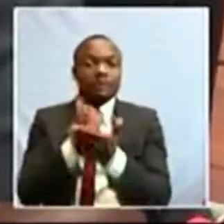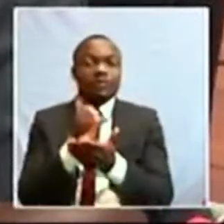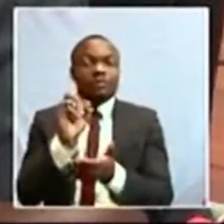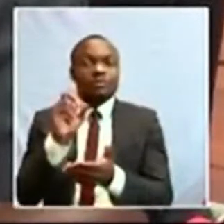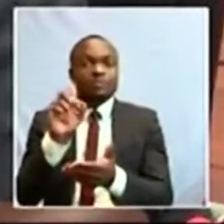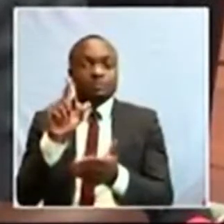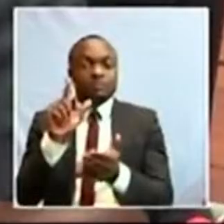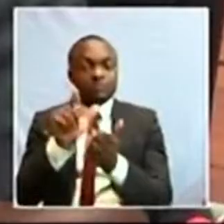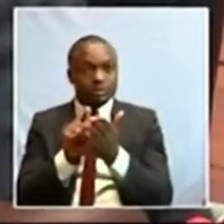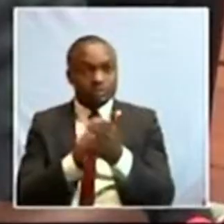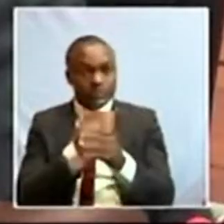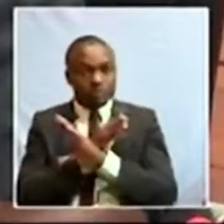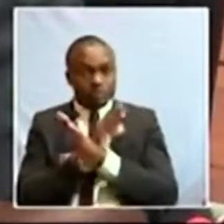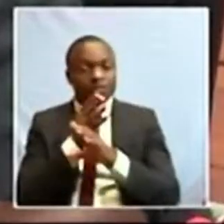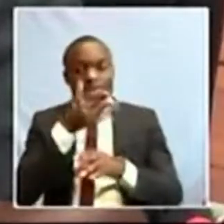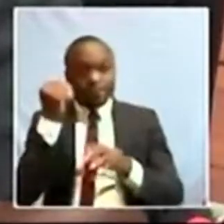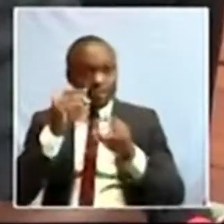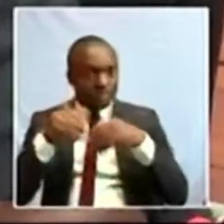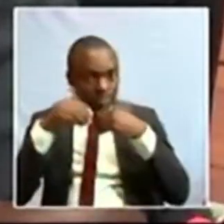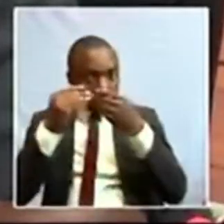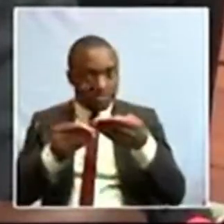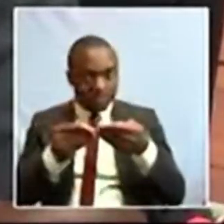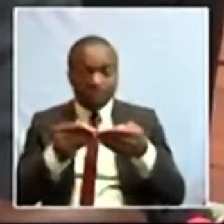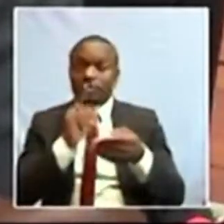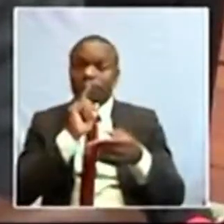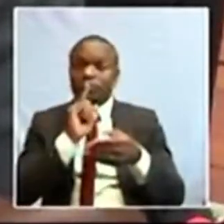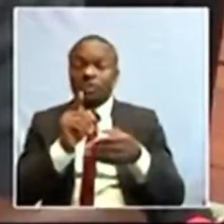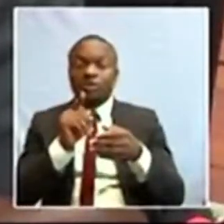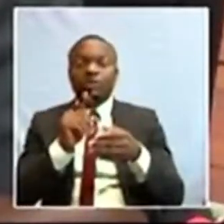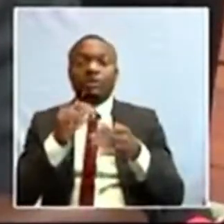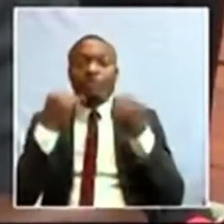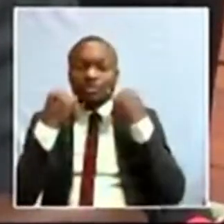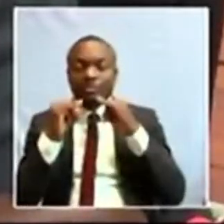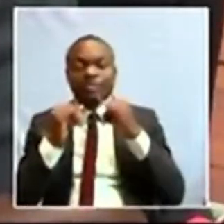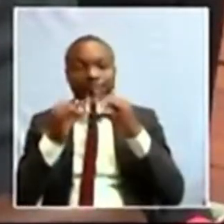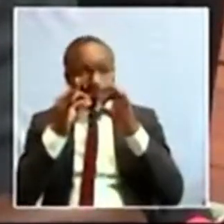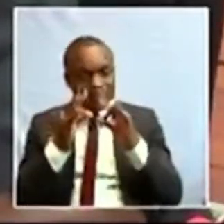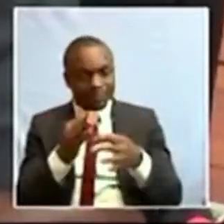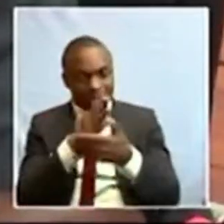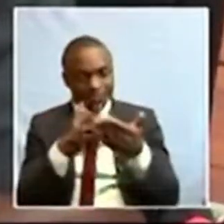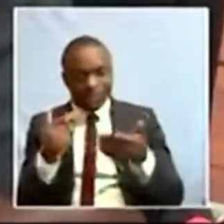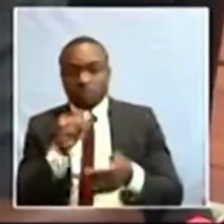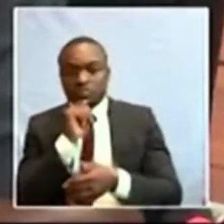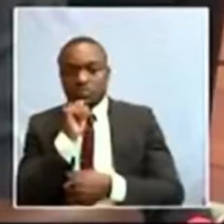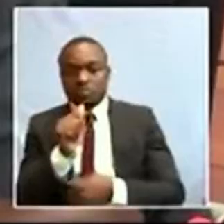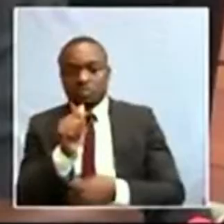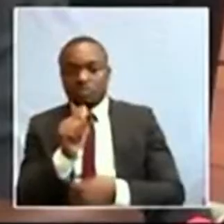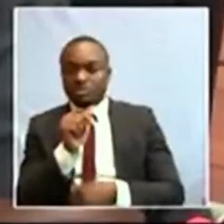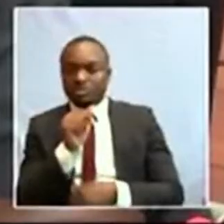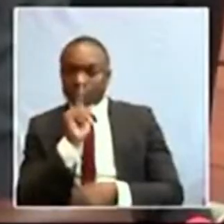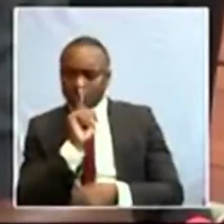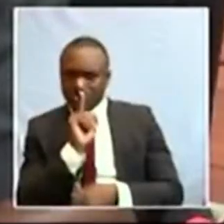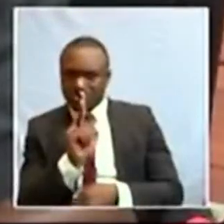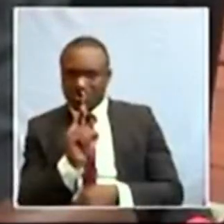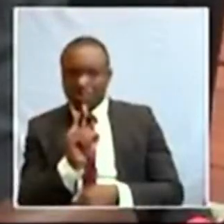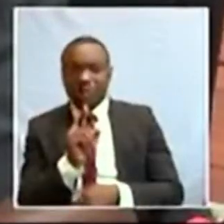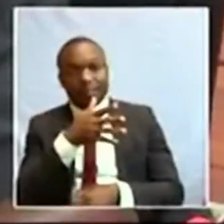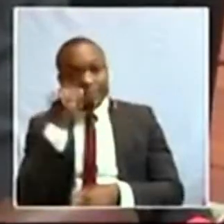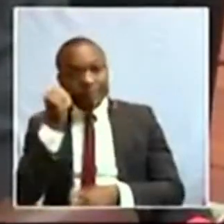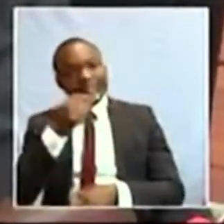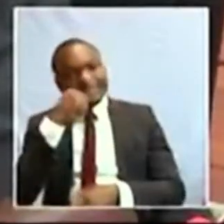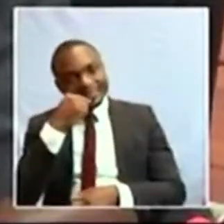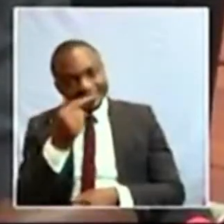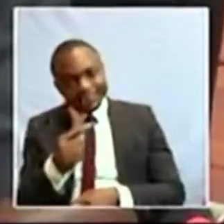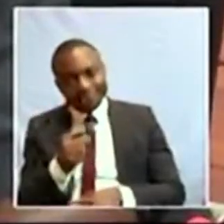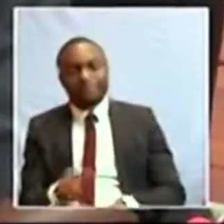it's imperative that you give nothing but the truth. If something you are not sure of, state it the way it